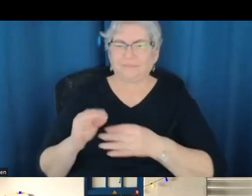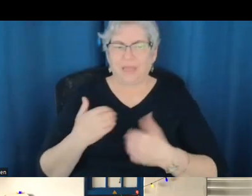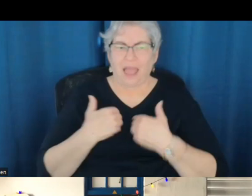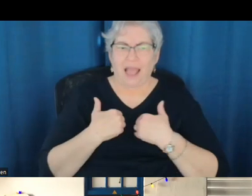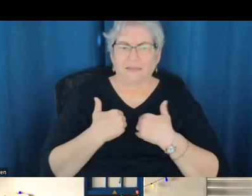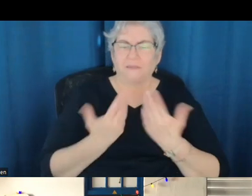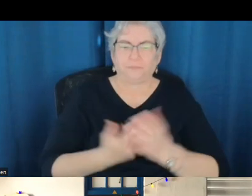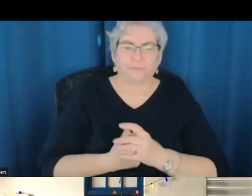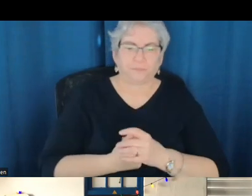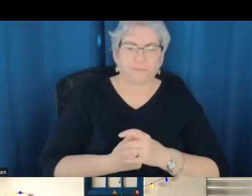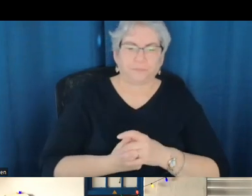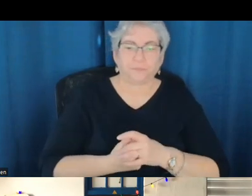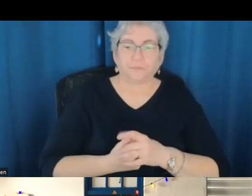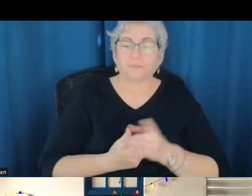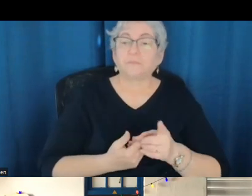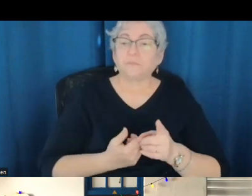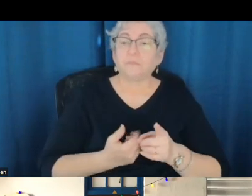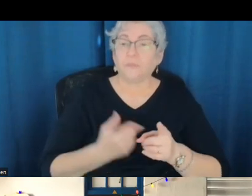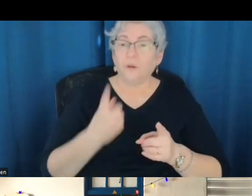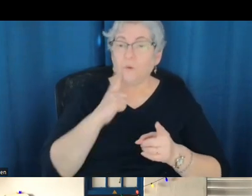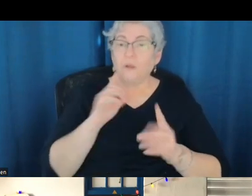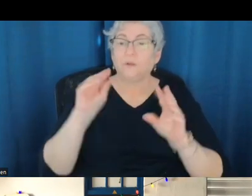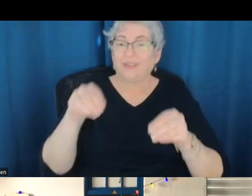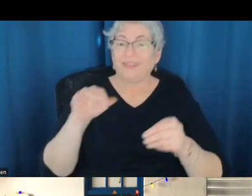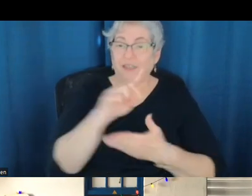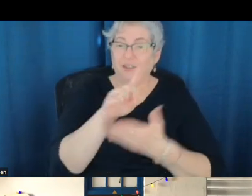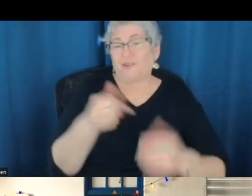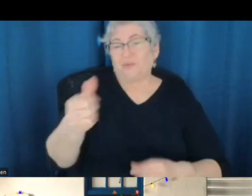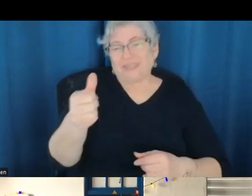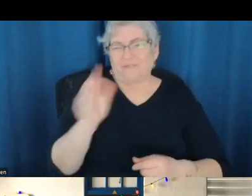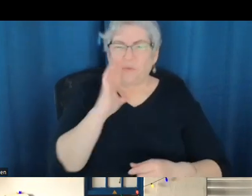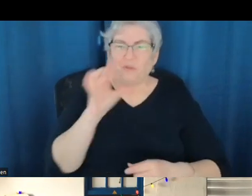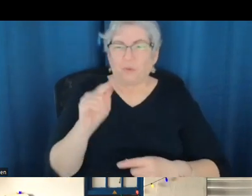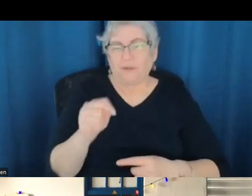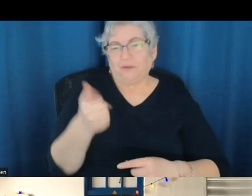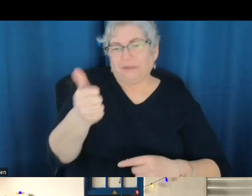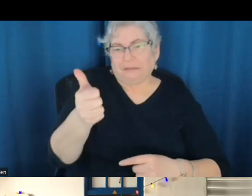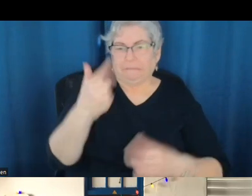another. As you will most likely be installing the design yourself,